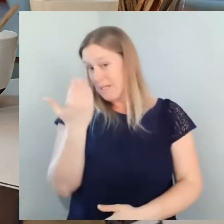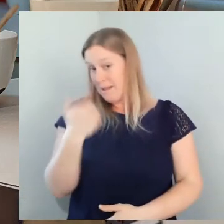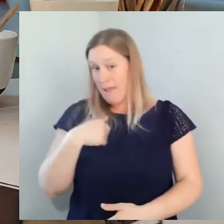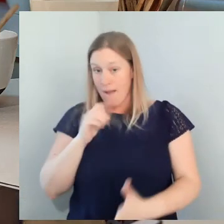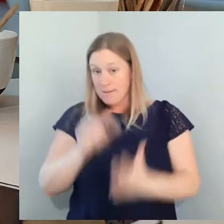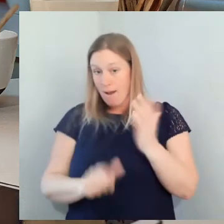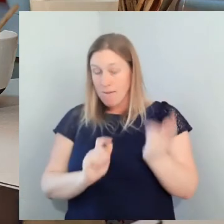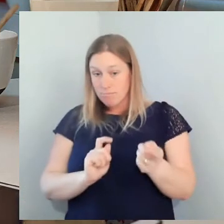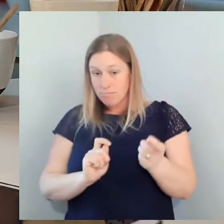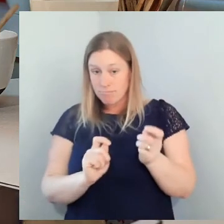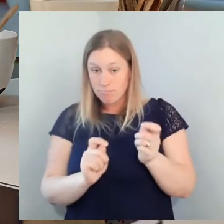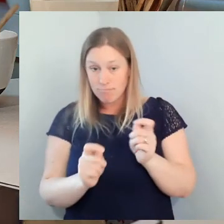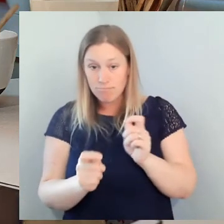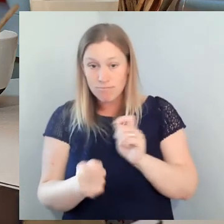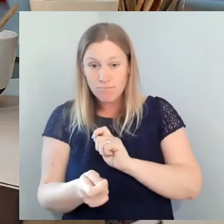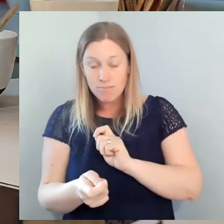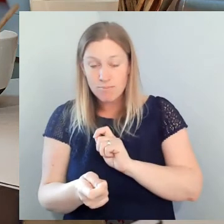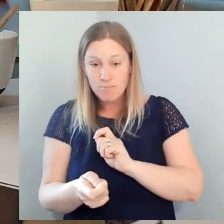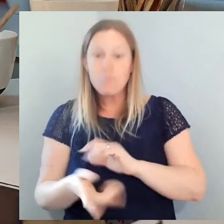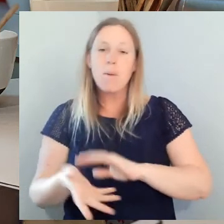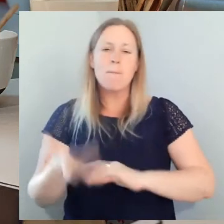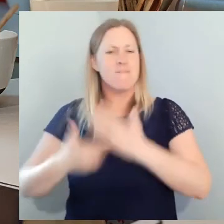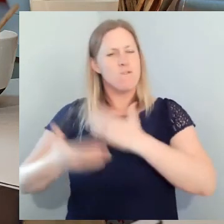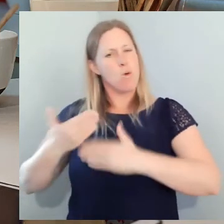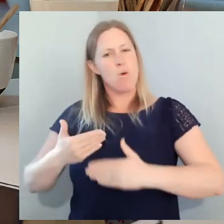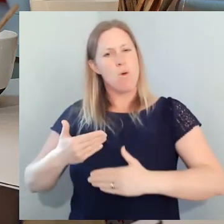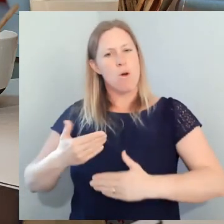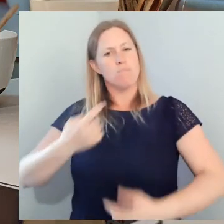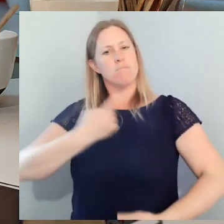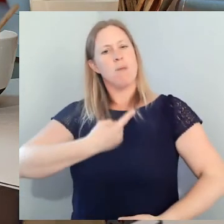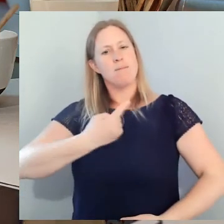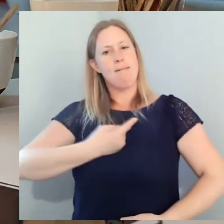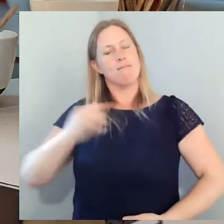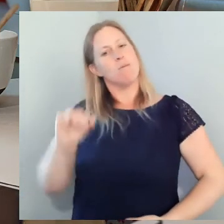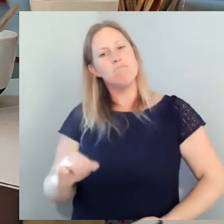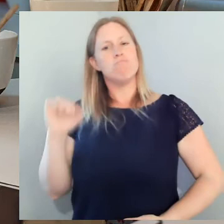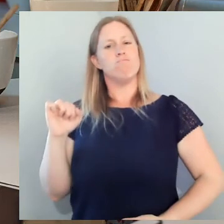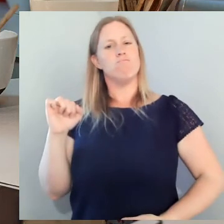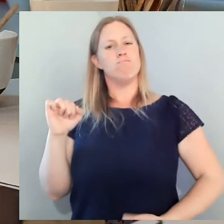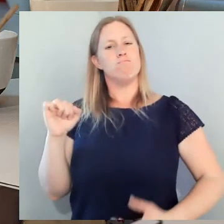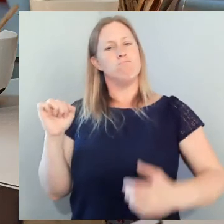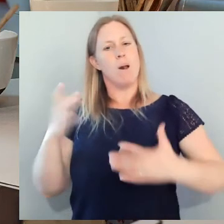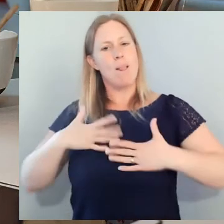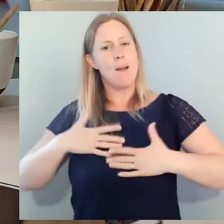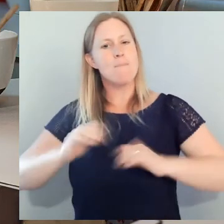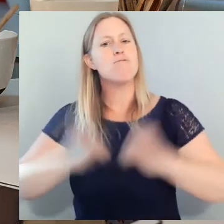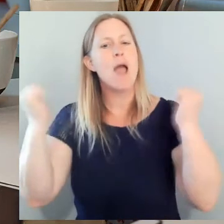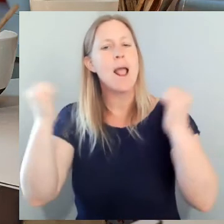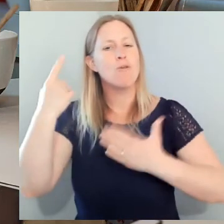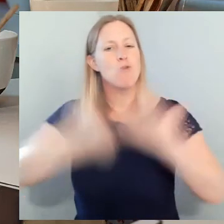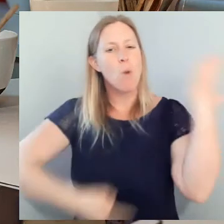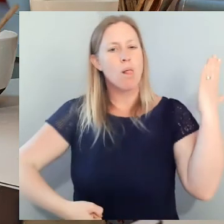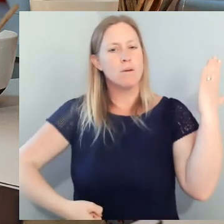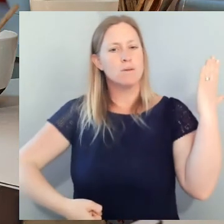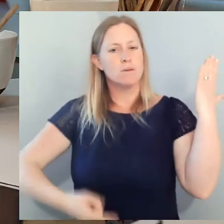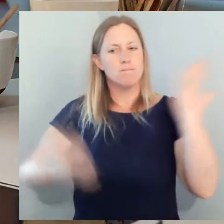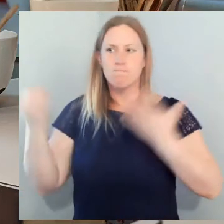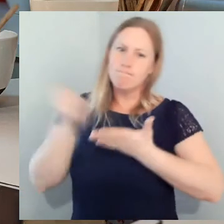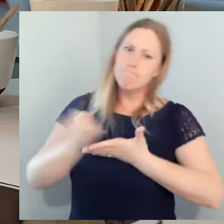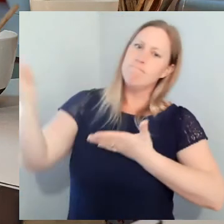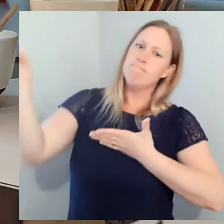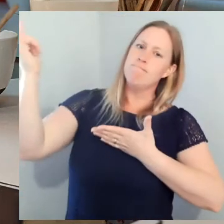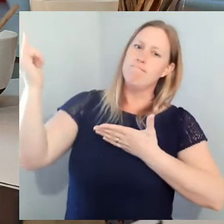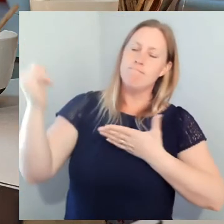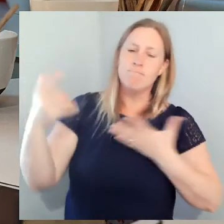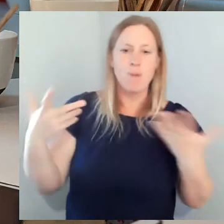recently I began reforming. You see, I used to think of myself as a maverick, a rule breaker,